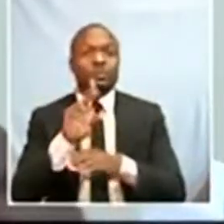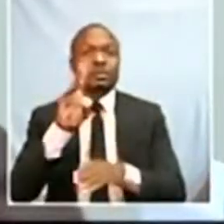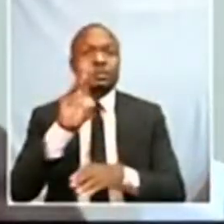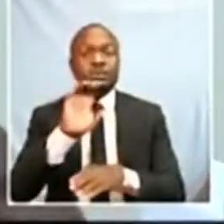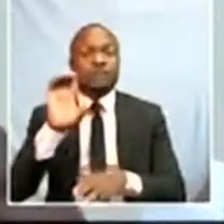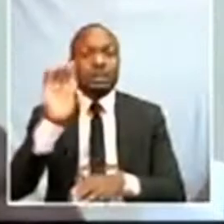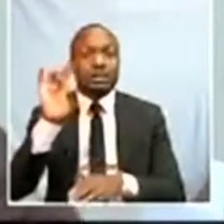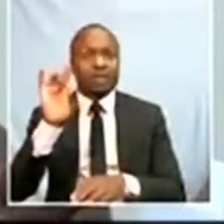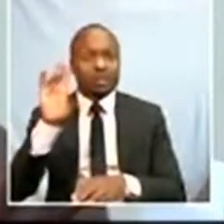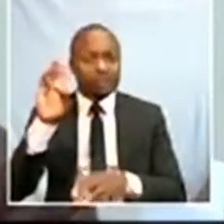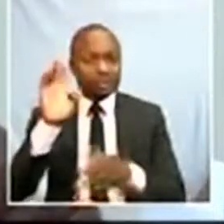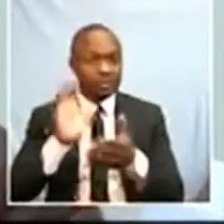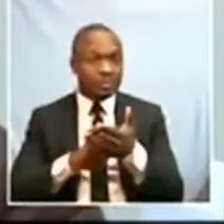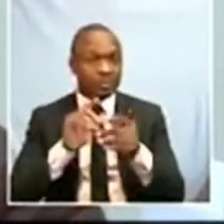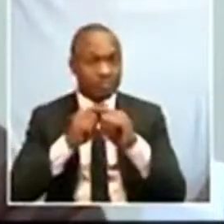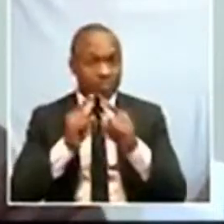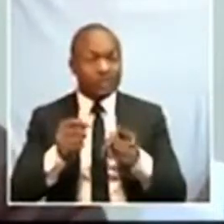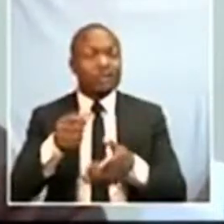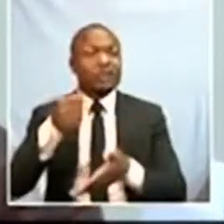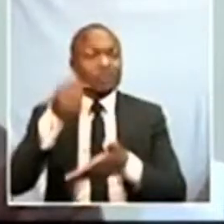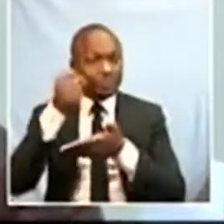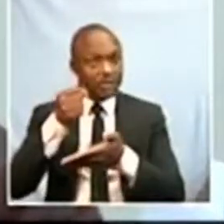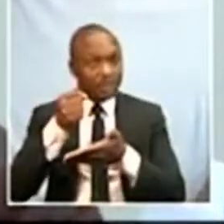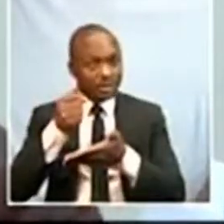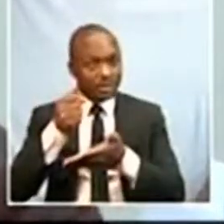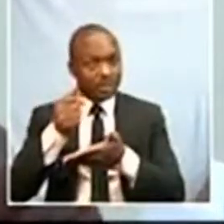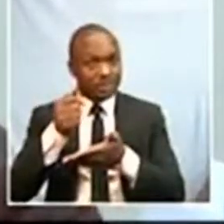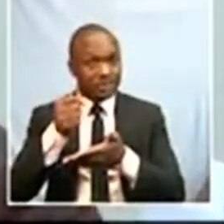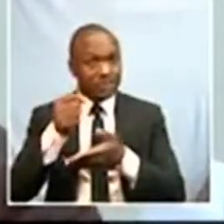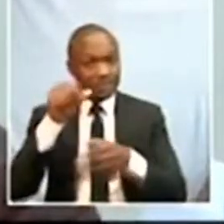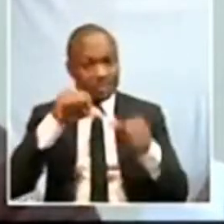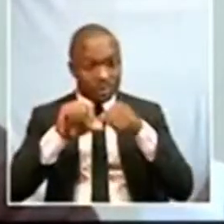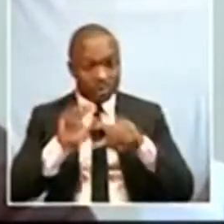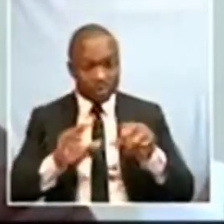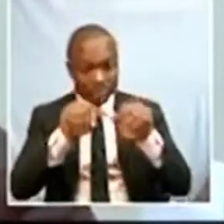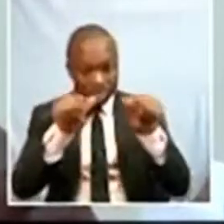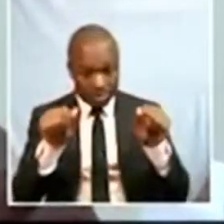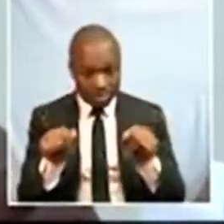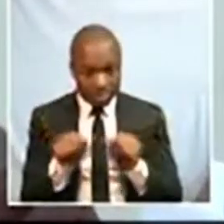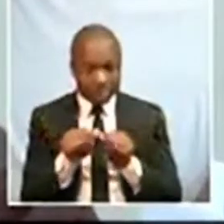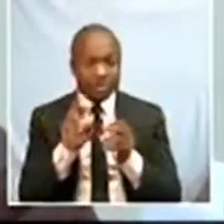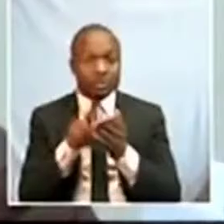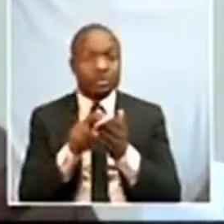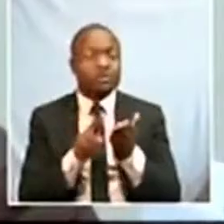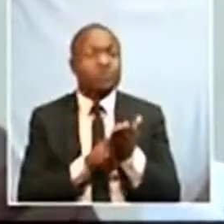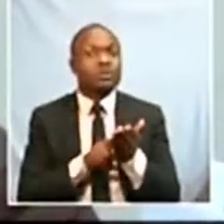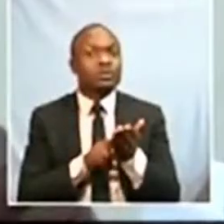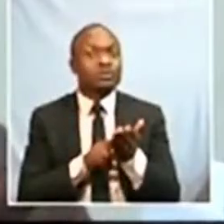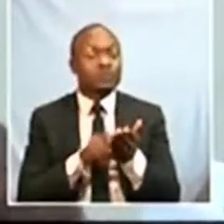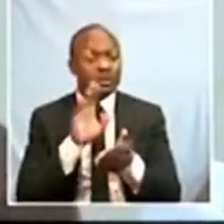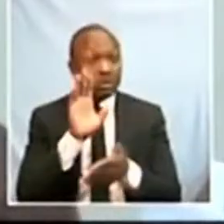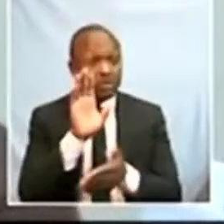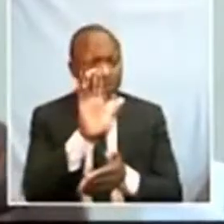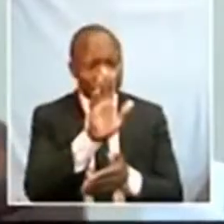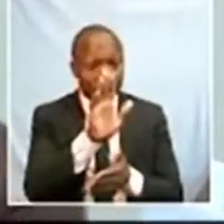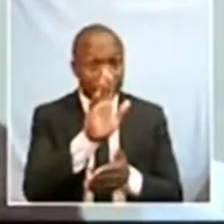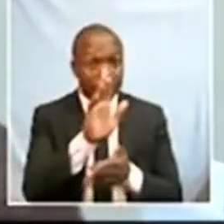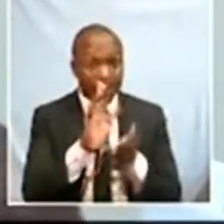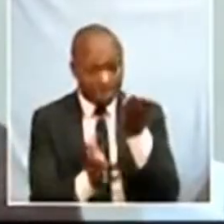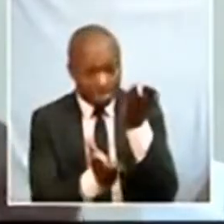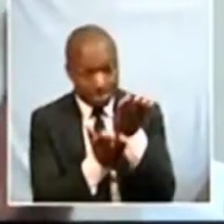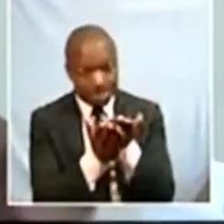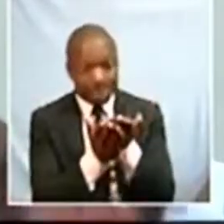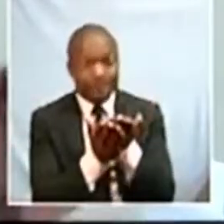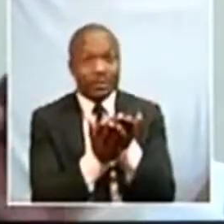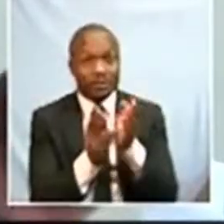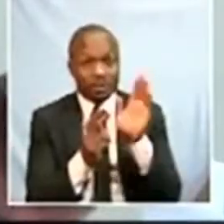687,000, when the total cost, both by Auditor General's report and your appendix,